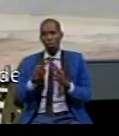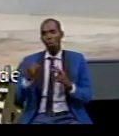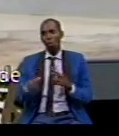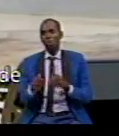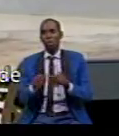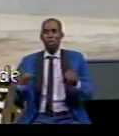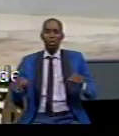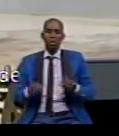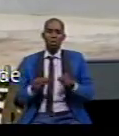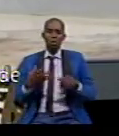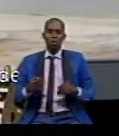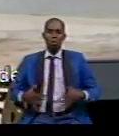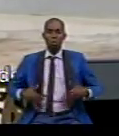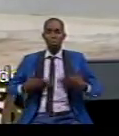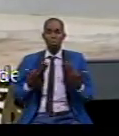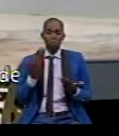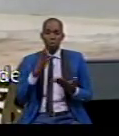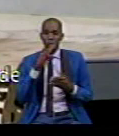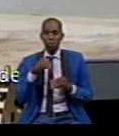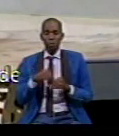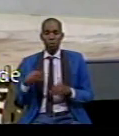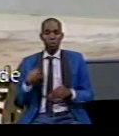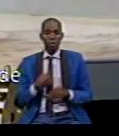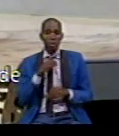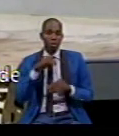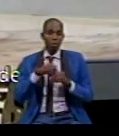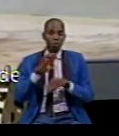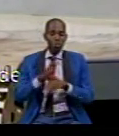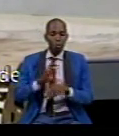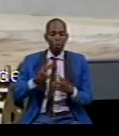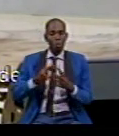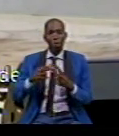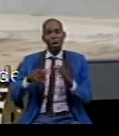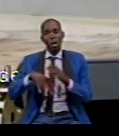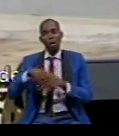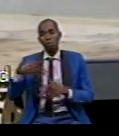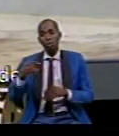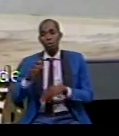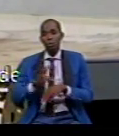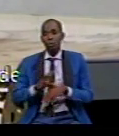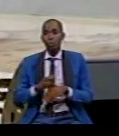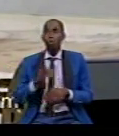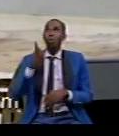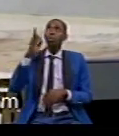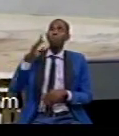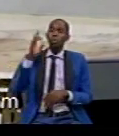active compassion. And he healed their sin.